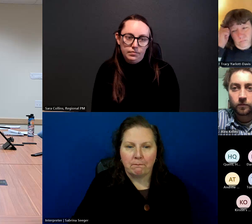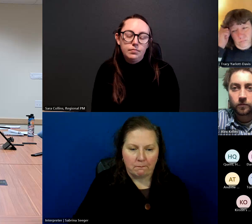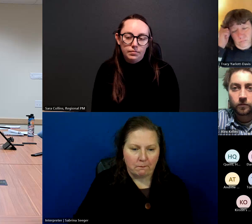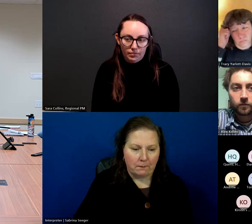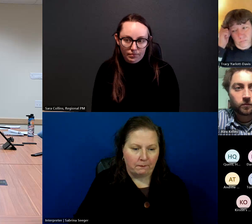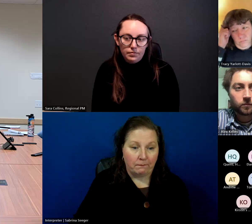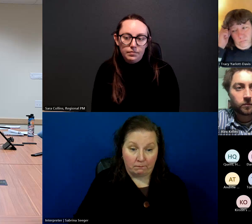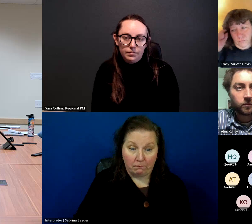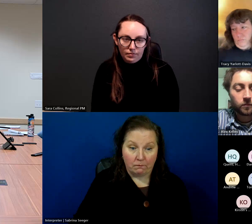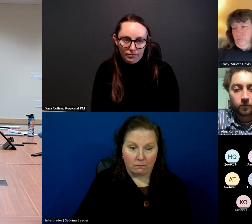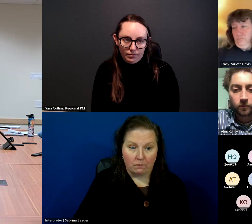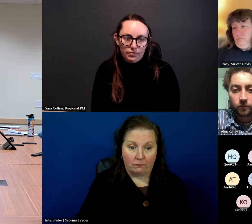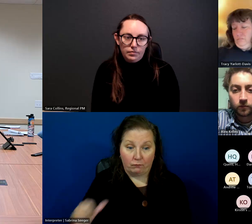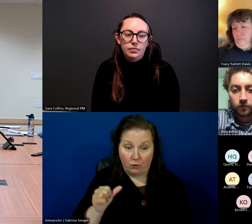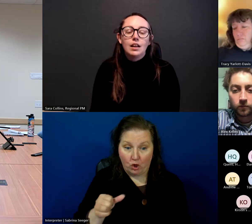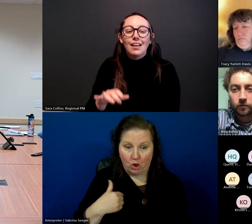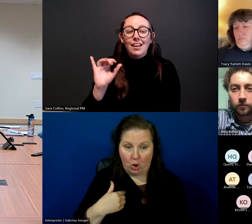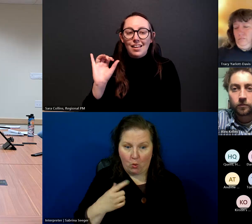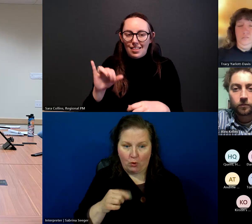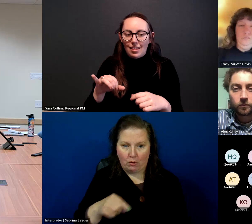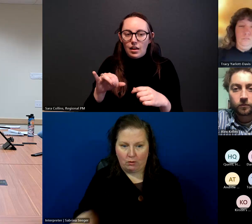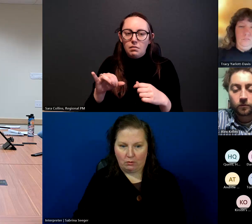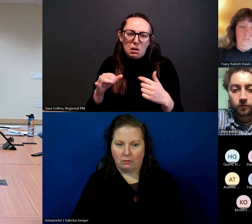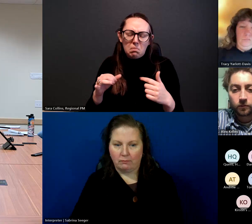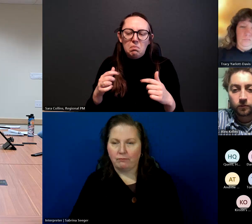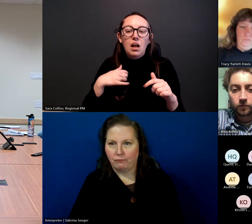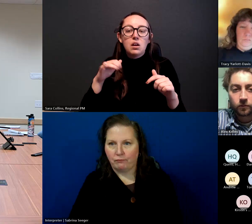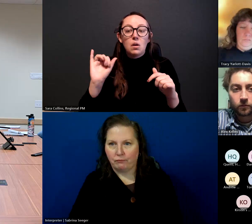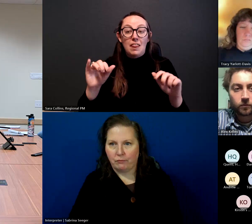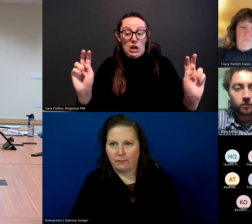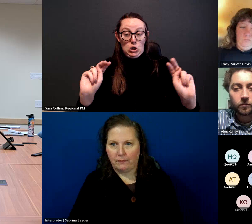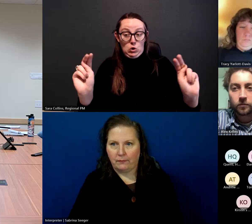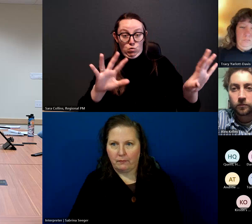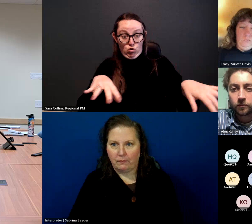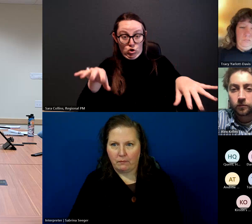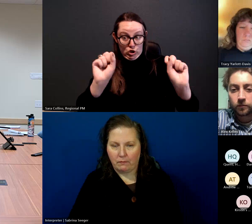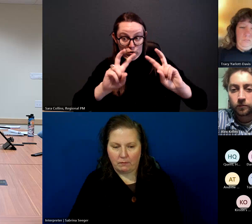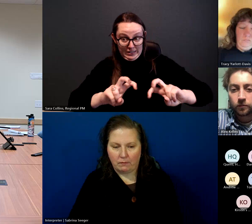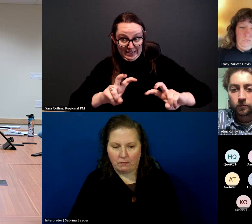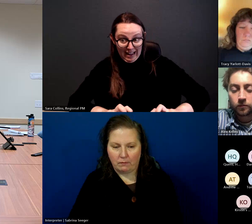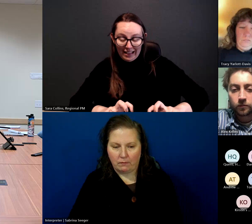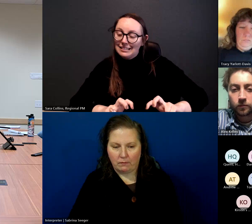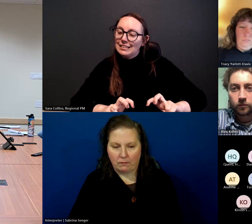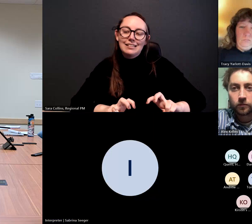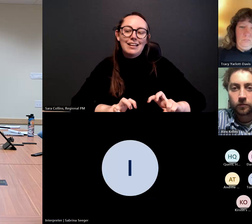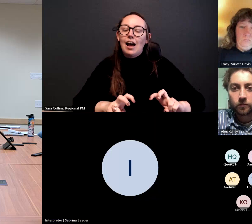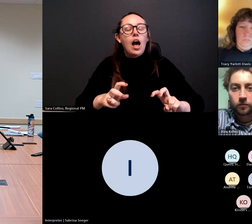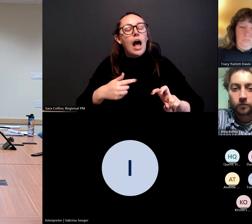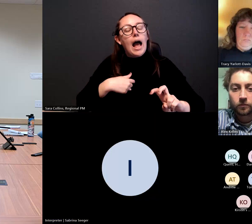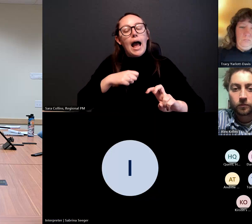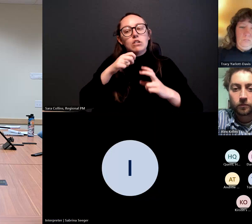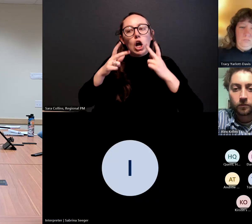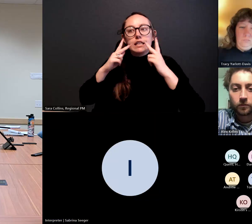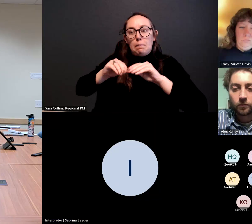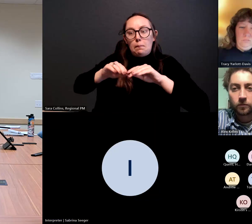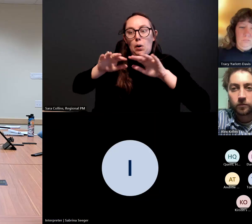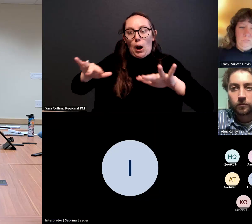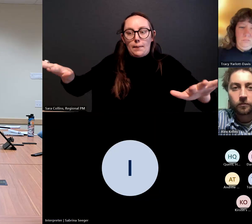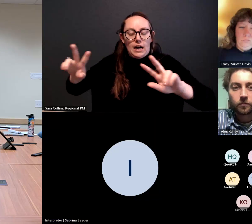analysis, or I haven't seen the actual propagation analysis, but the analysis that so